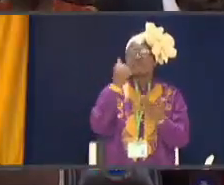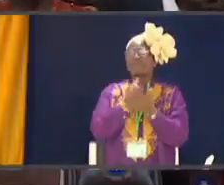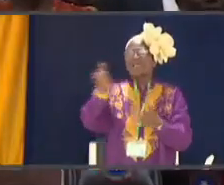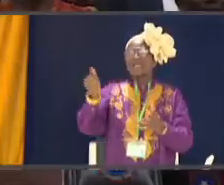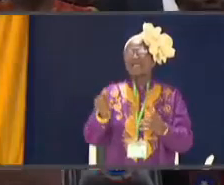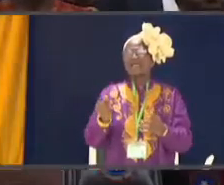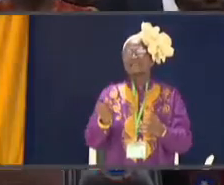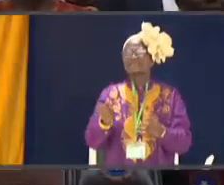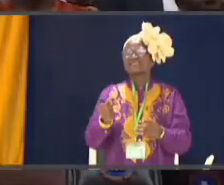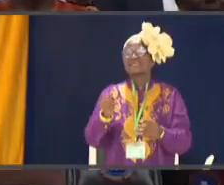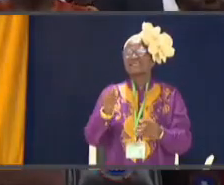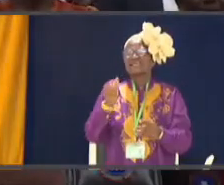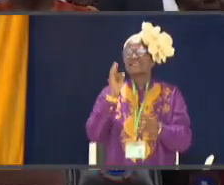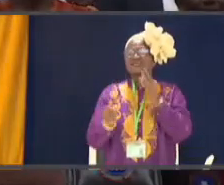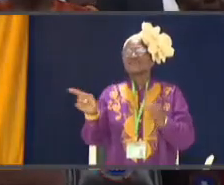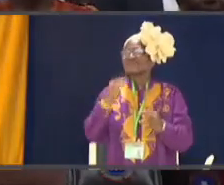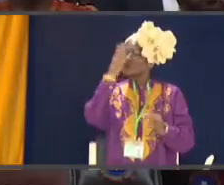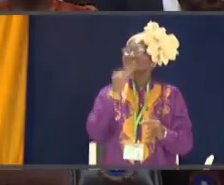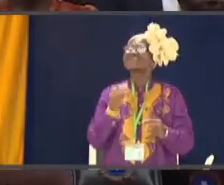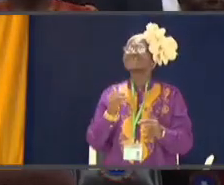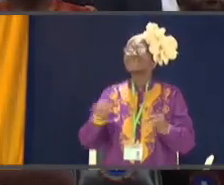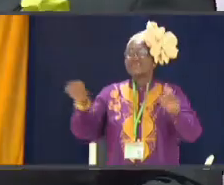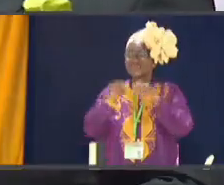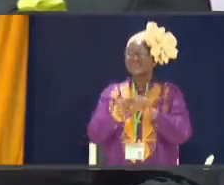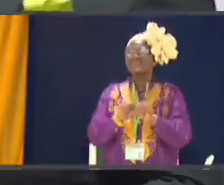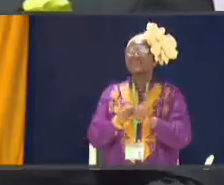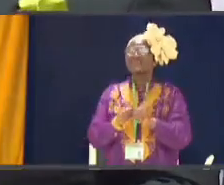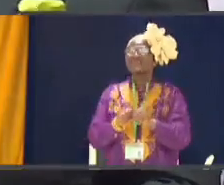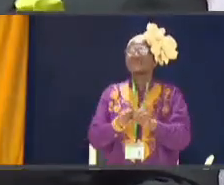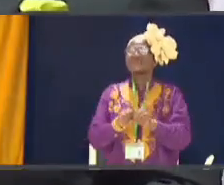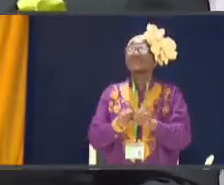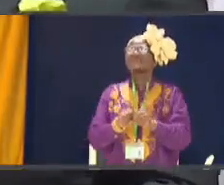be ba ti en sun lowo papa ona ma la fun yin